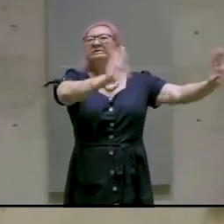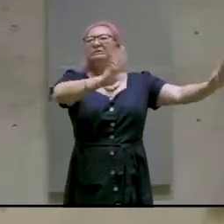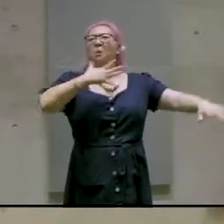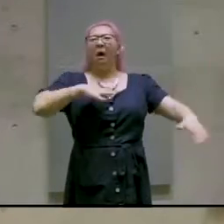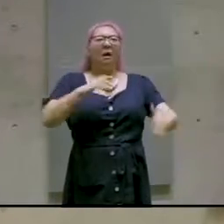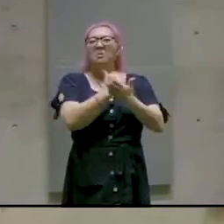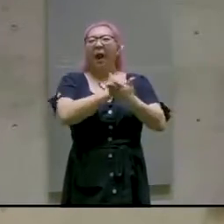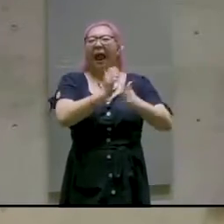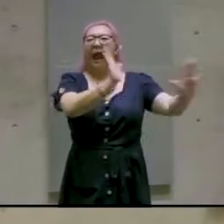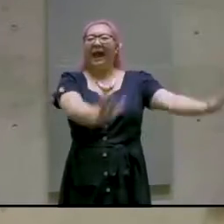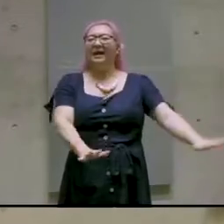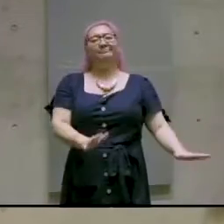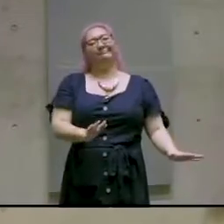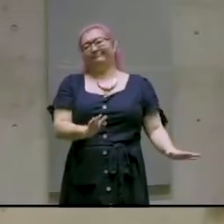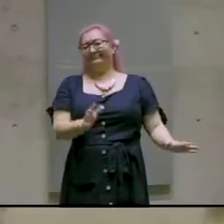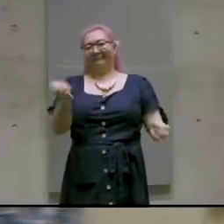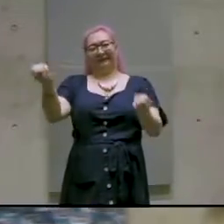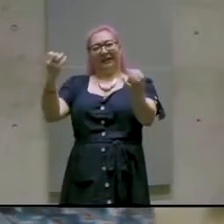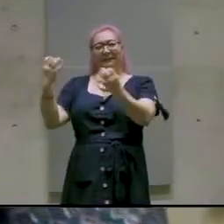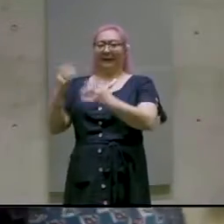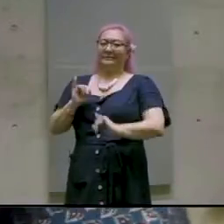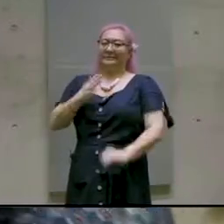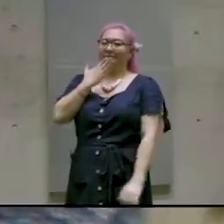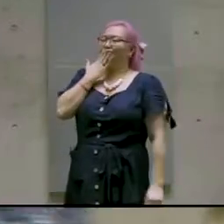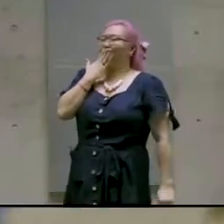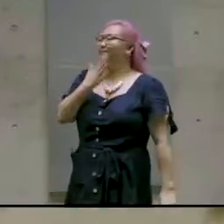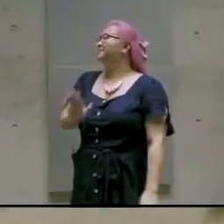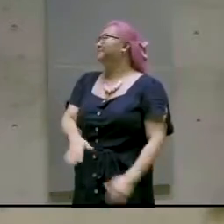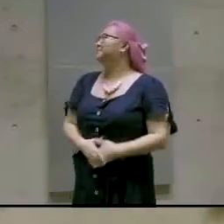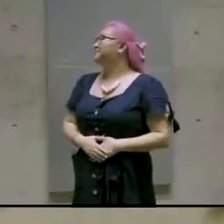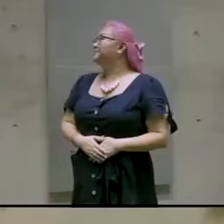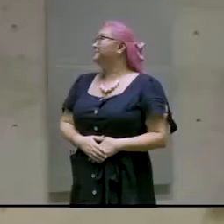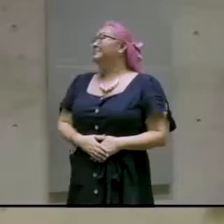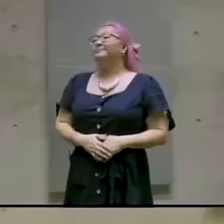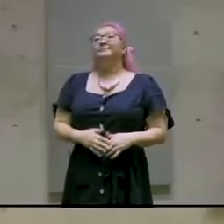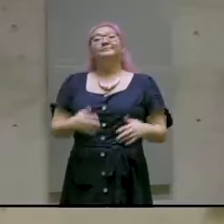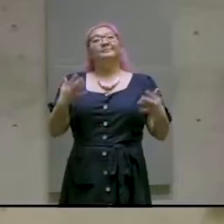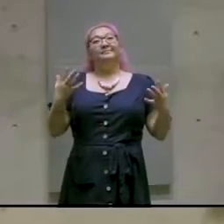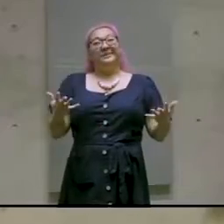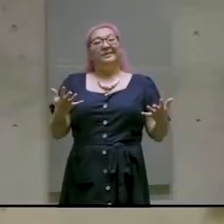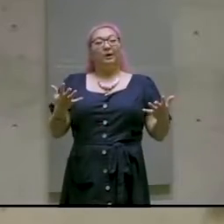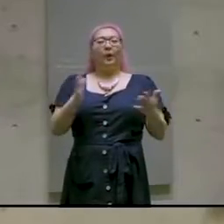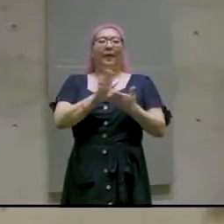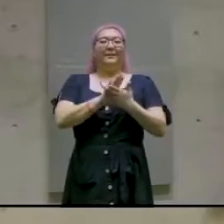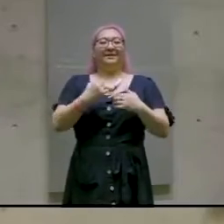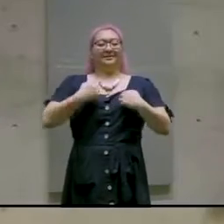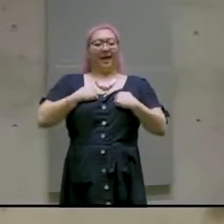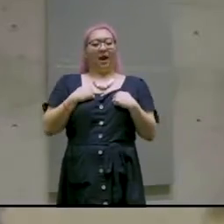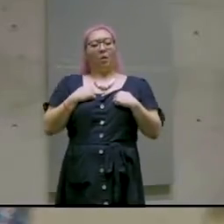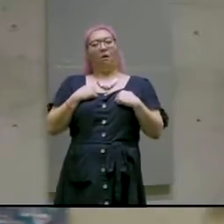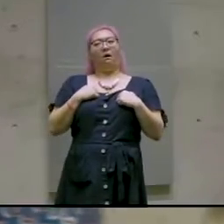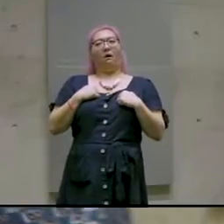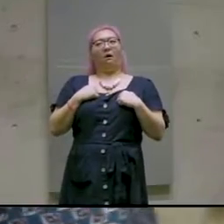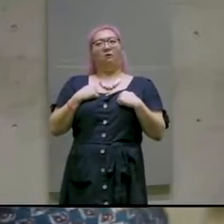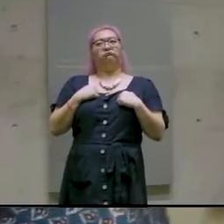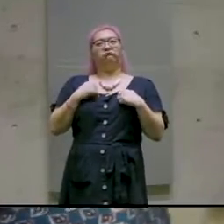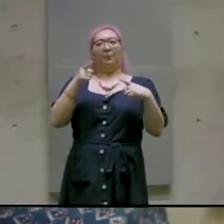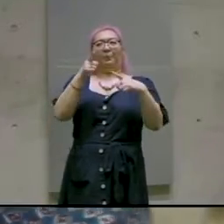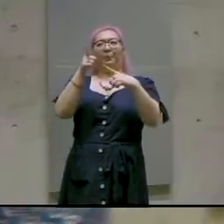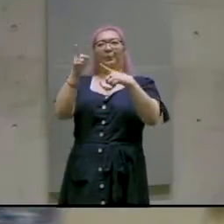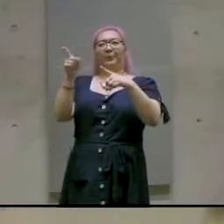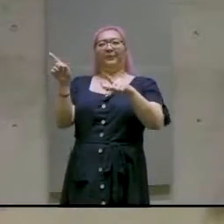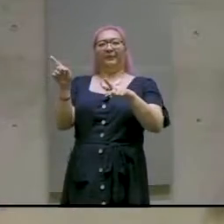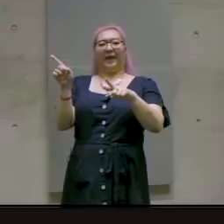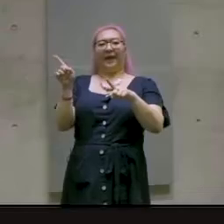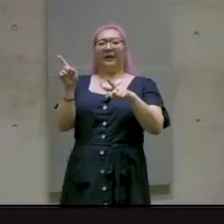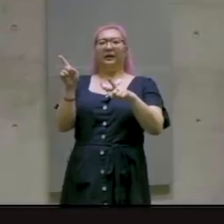But it kind of spoke to kind of a wider mismatch where players were kind of mistrusting our ability to effectively signal to them the kind of consequences of actions that